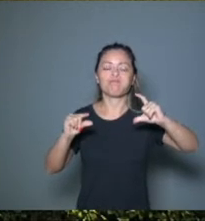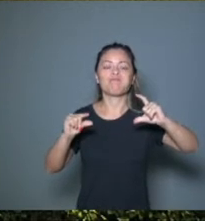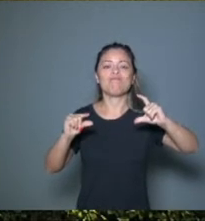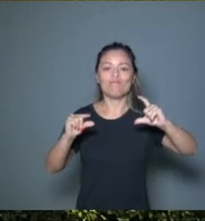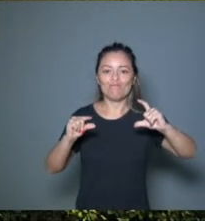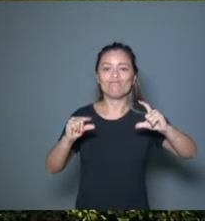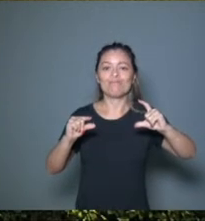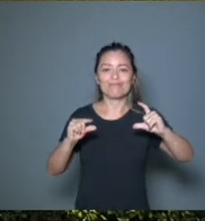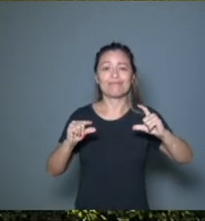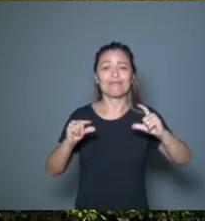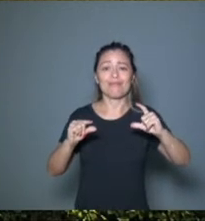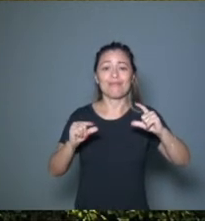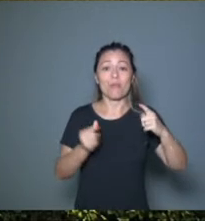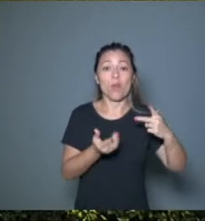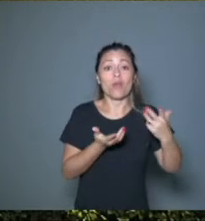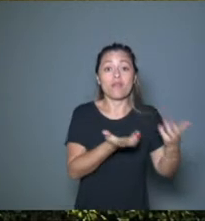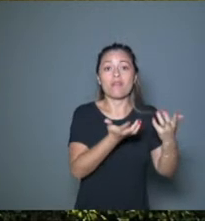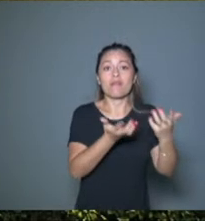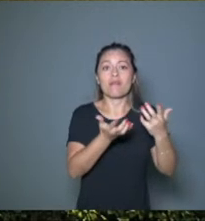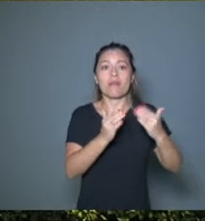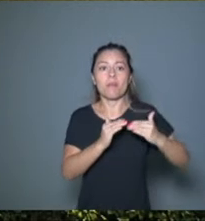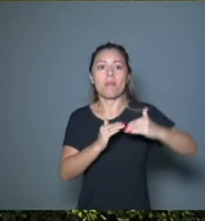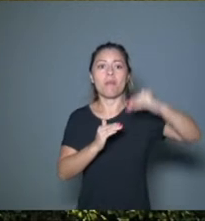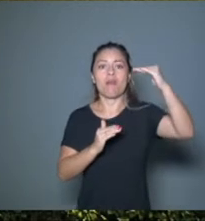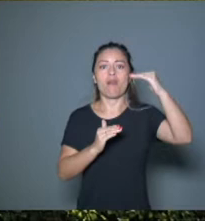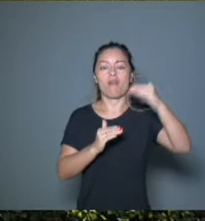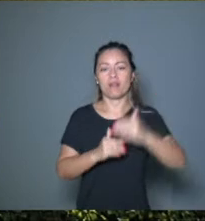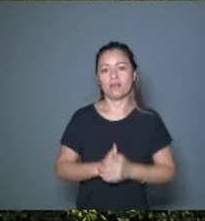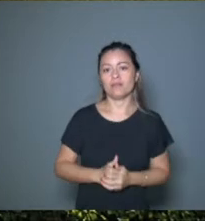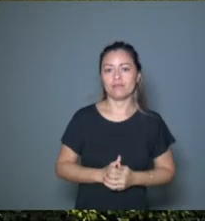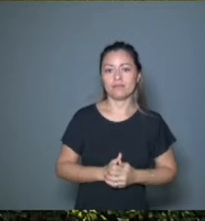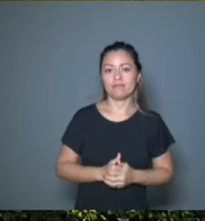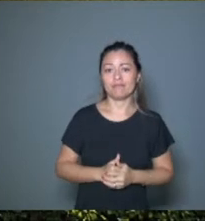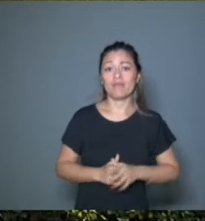2 years in which demand was much higher than supply.